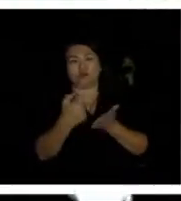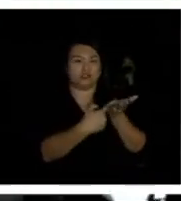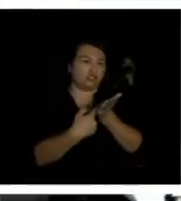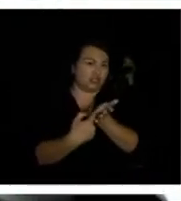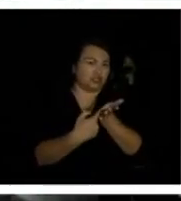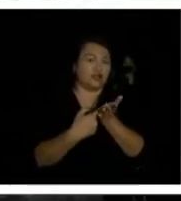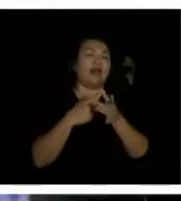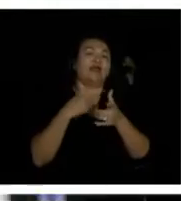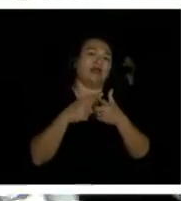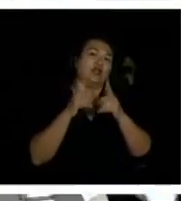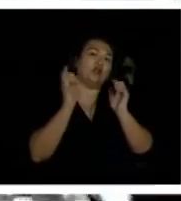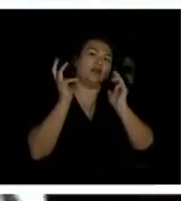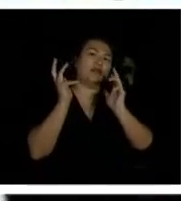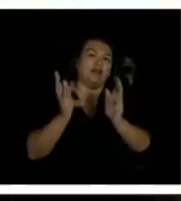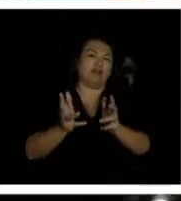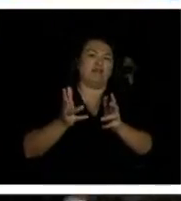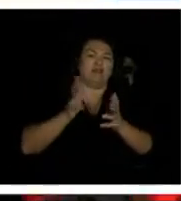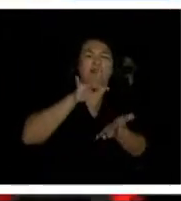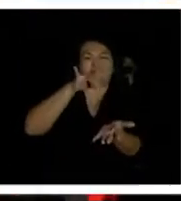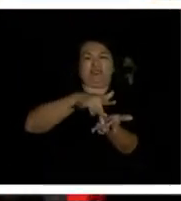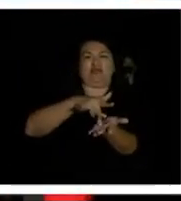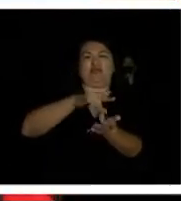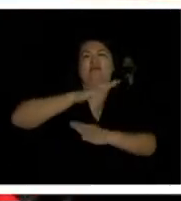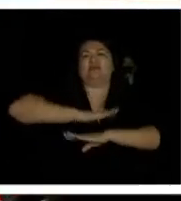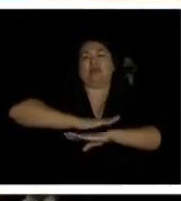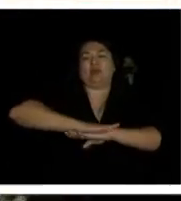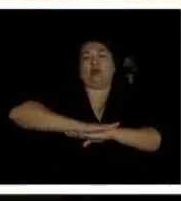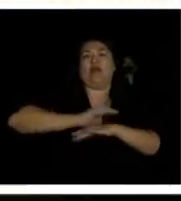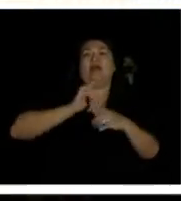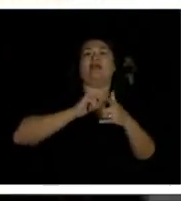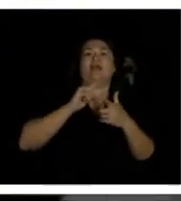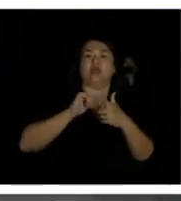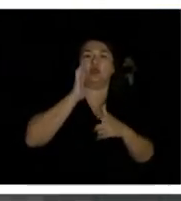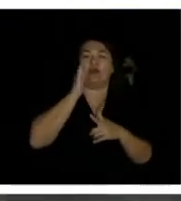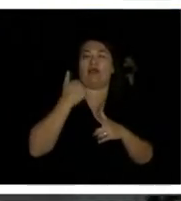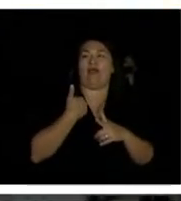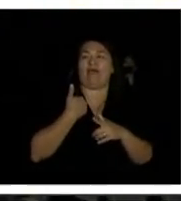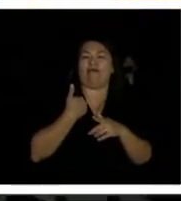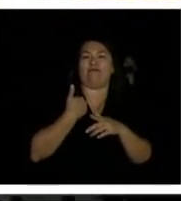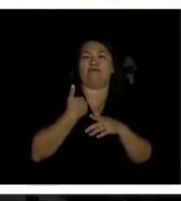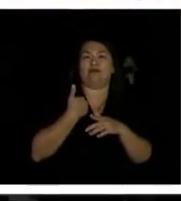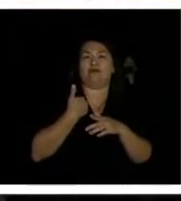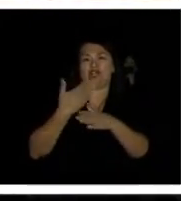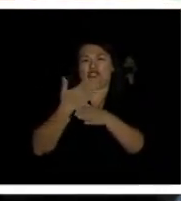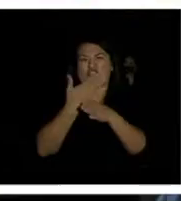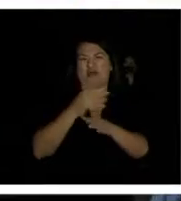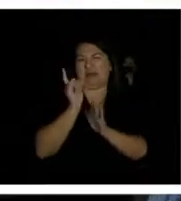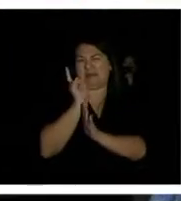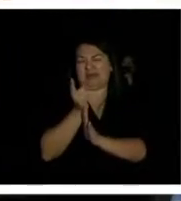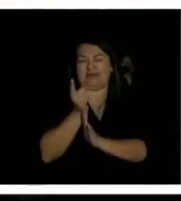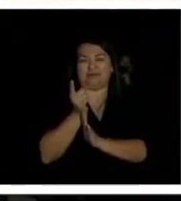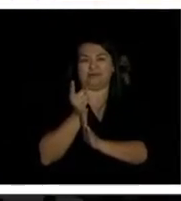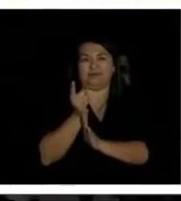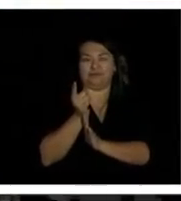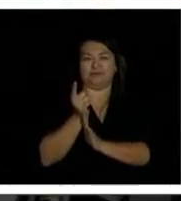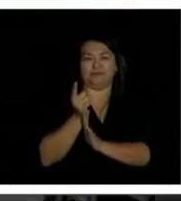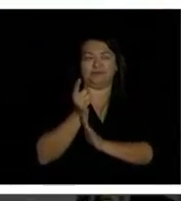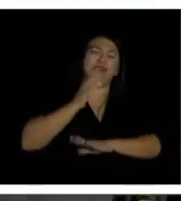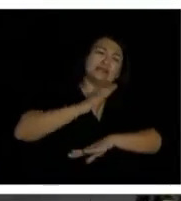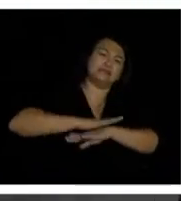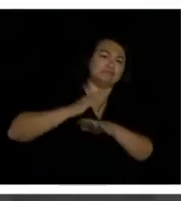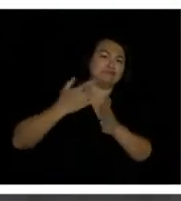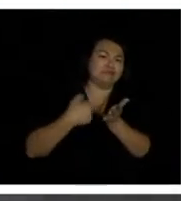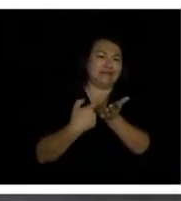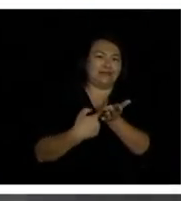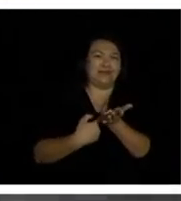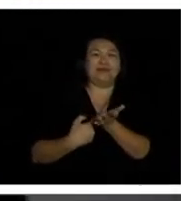and then you can leave those in the center of the table, and then I'll have a little bit of a share out in just a minute. But at your table, talk a little